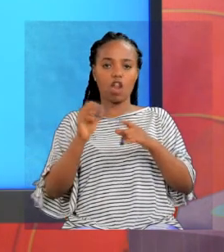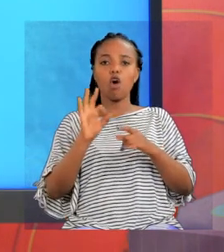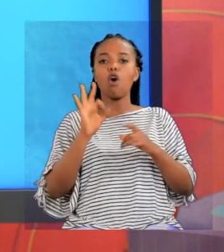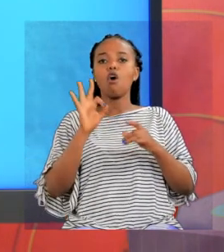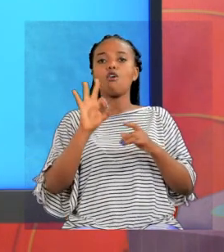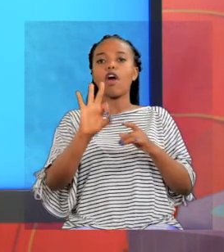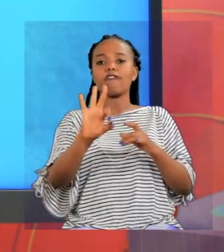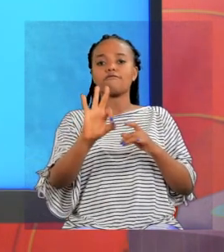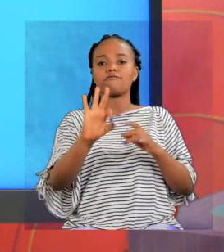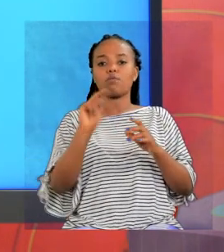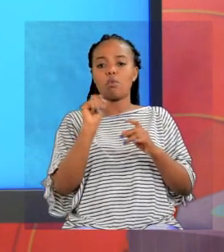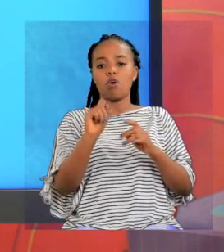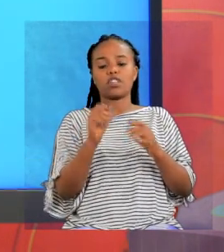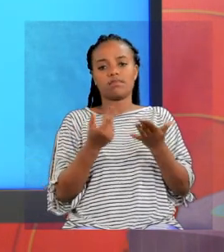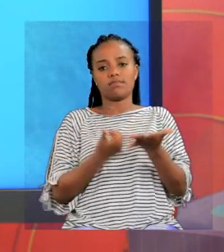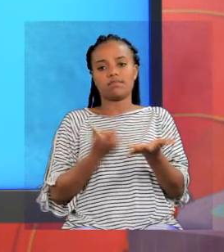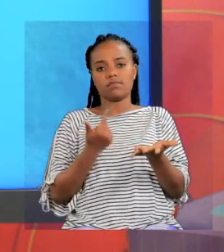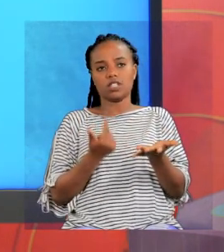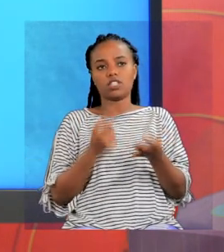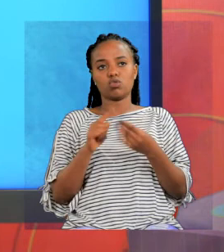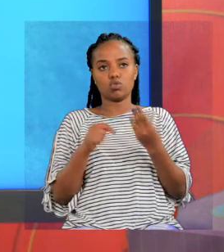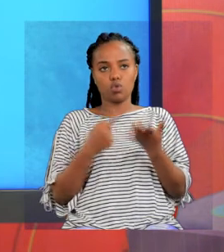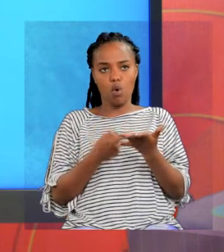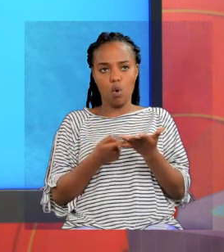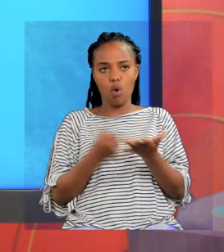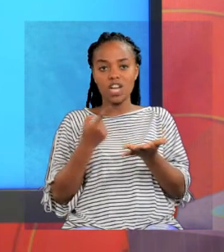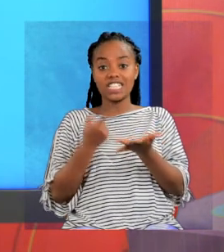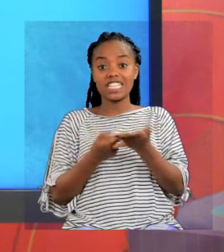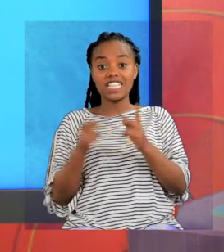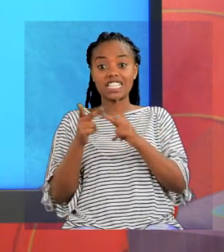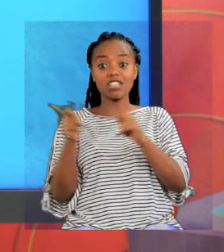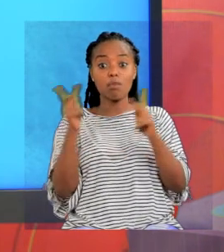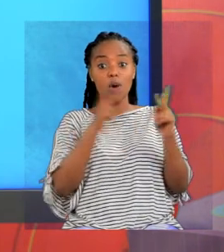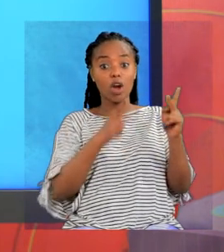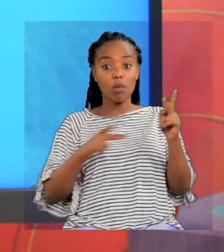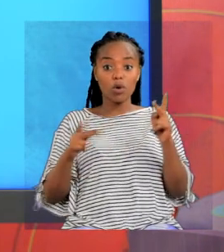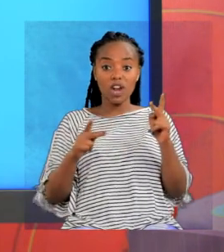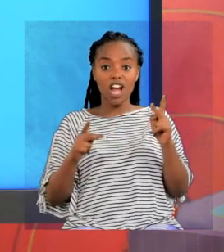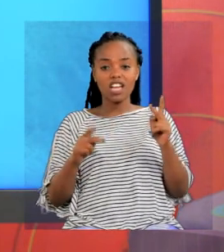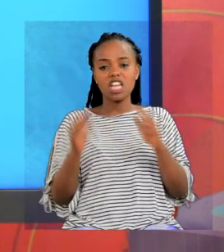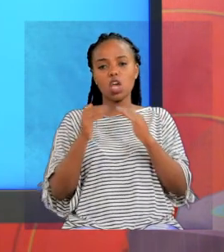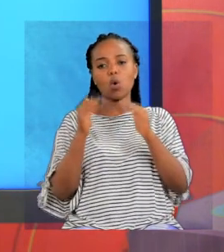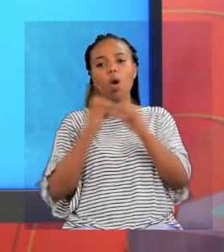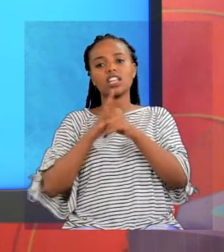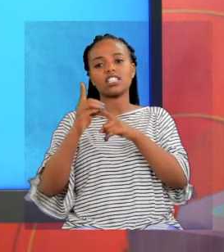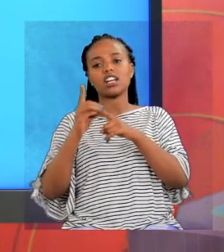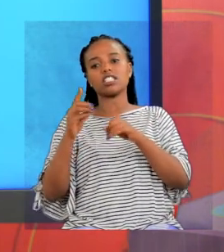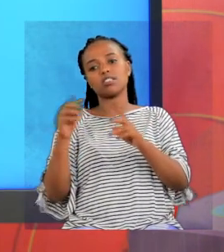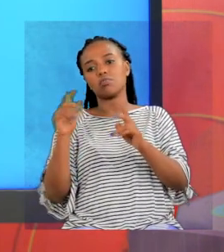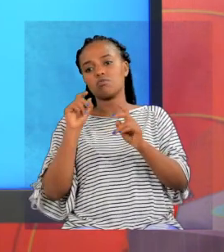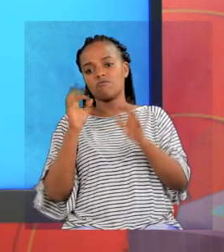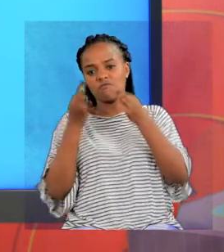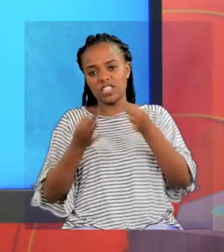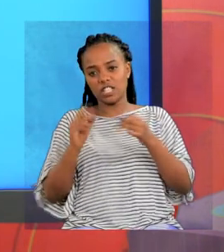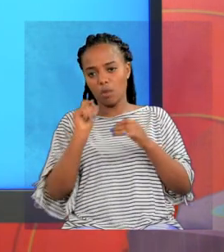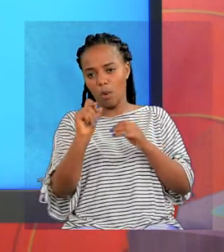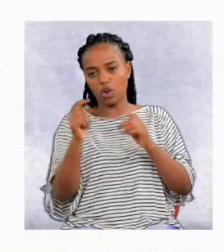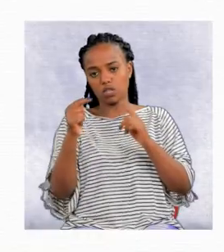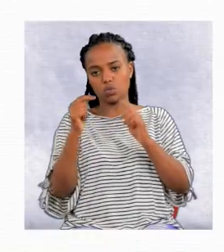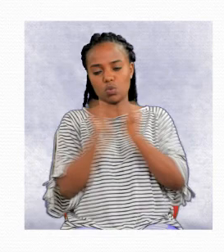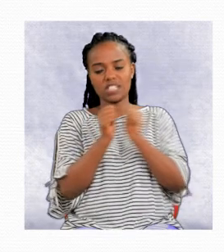we have focus F here. So this is a locus of point which is at equal distance from this fixed point and this fixed